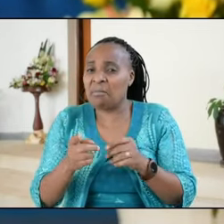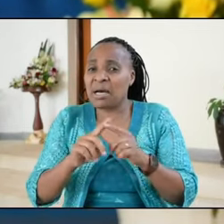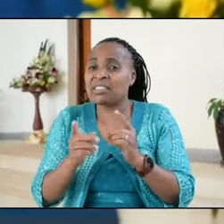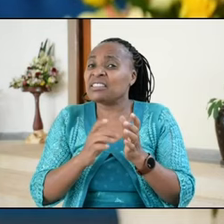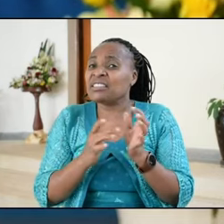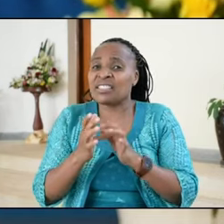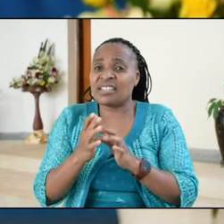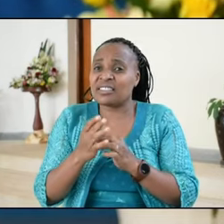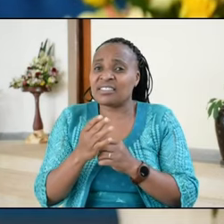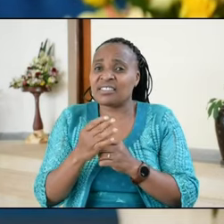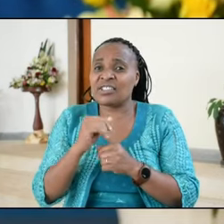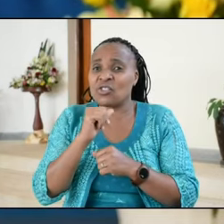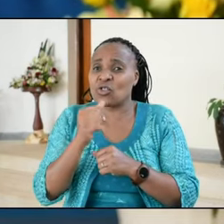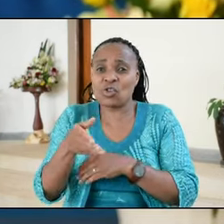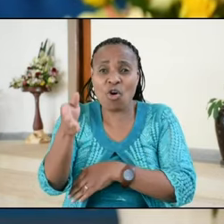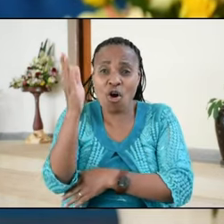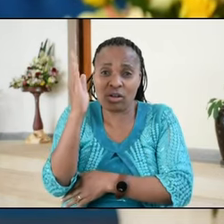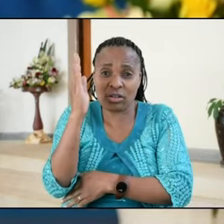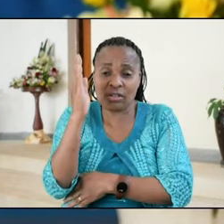is not God.